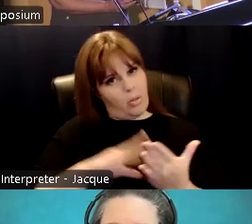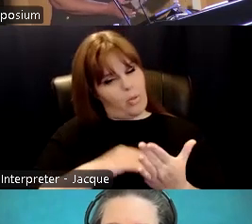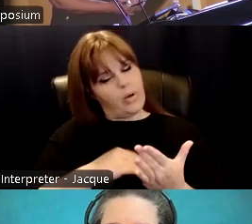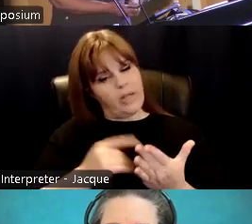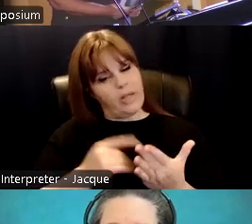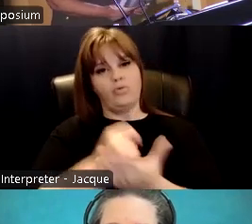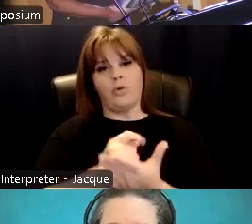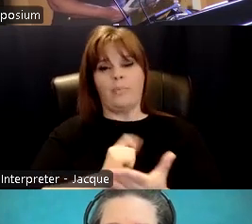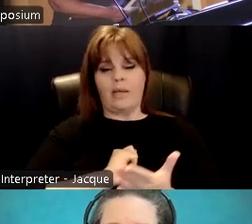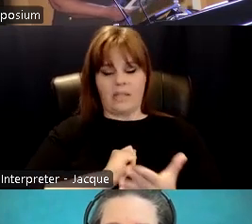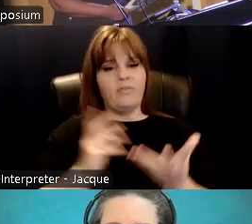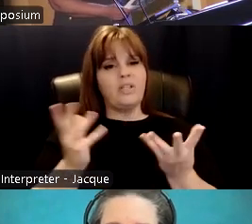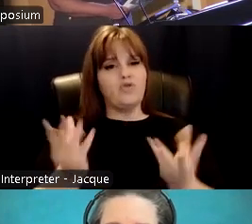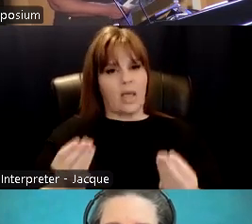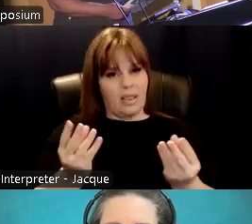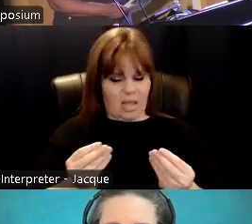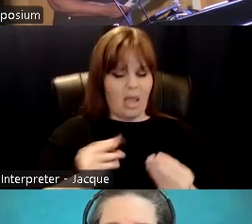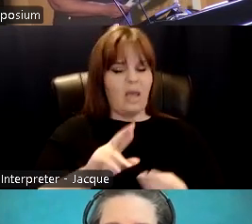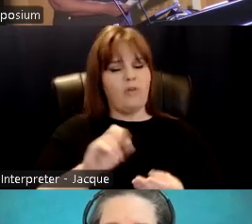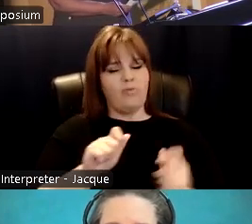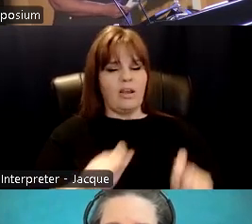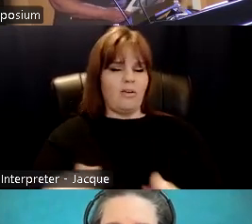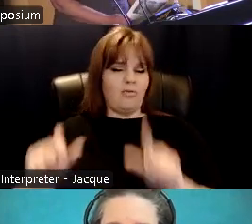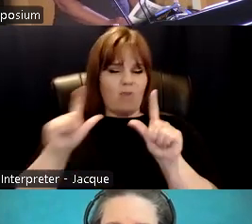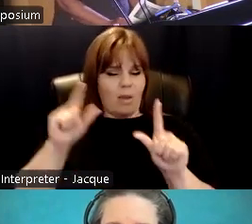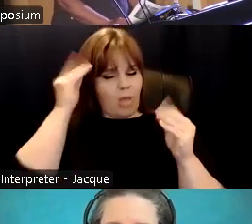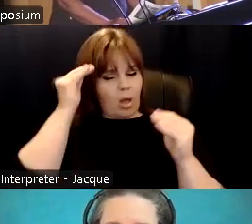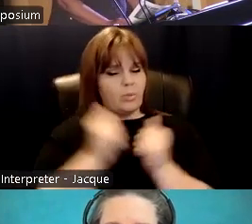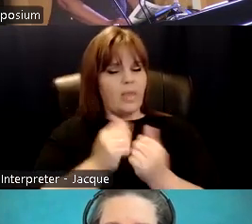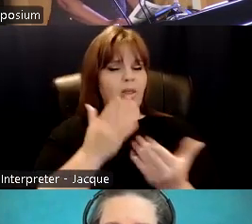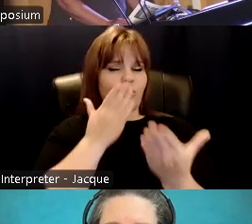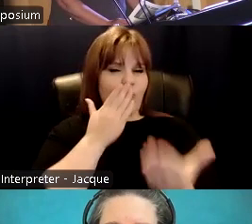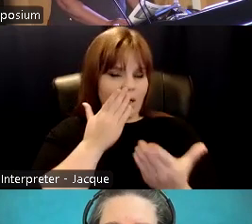myself gently and reframe thoughts with words of gratitude,